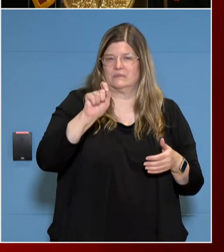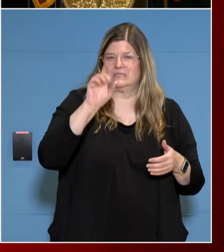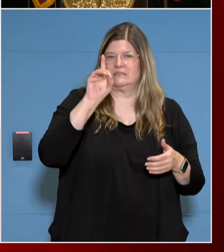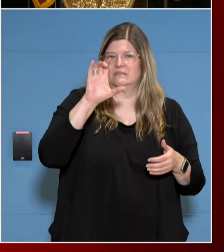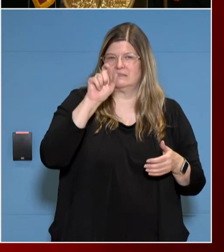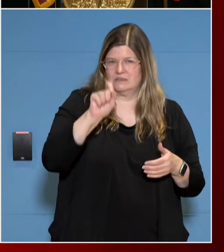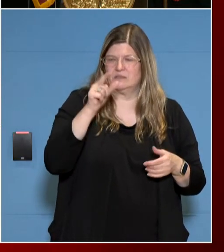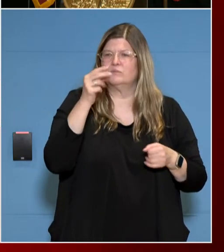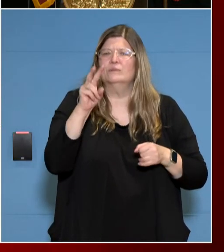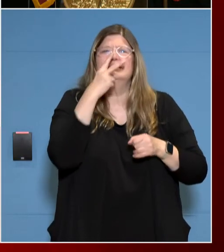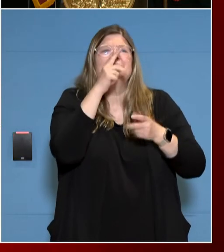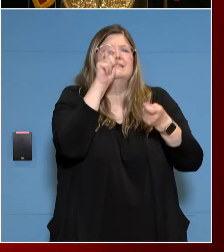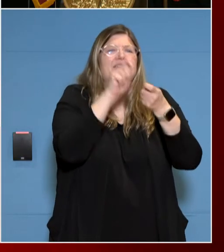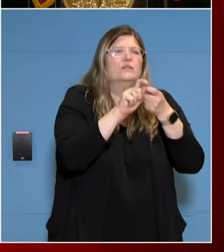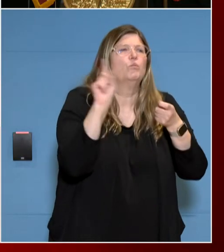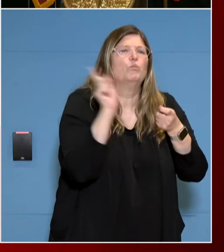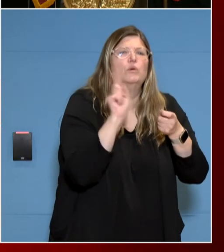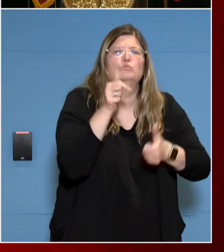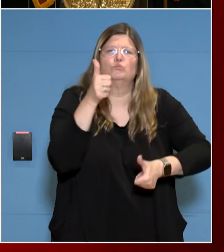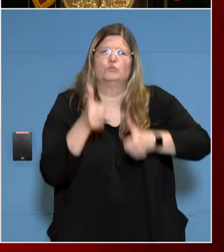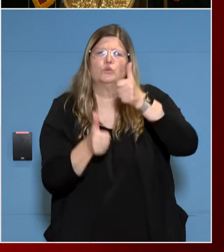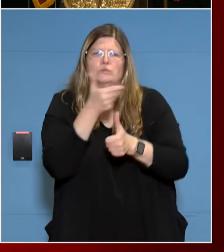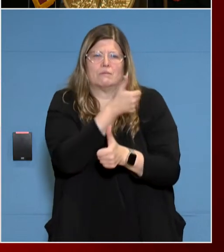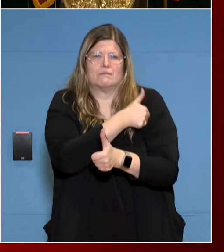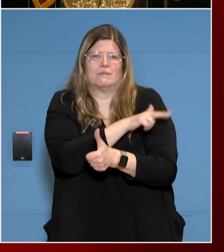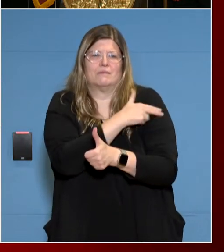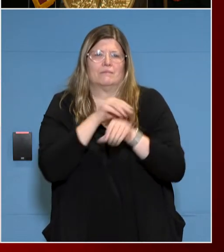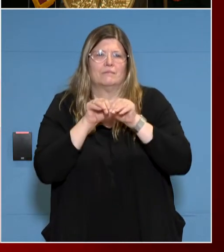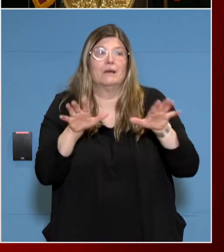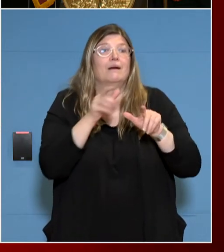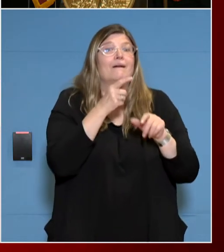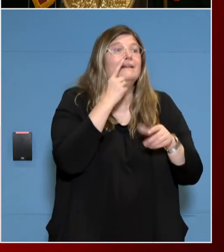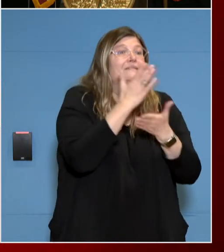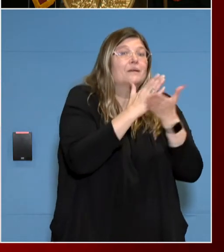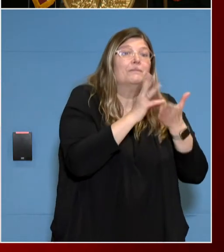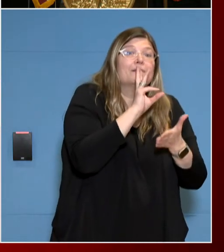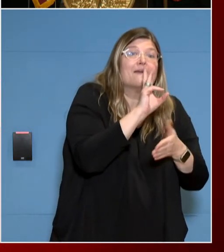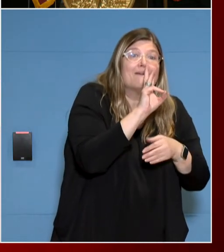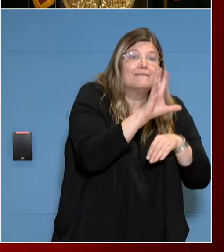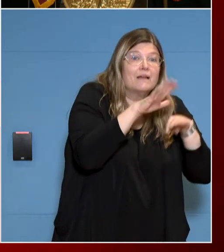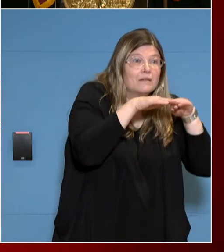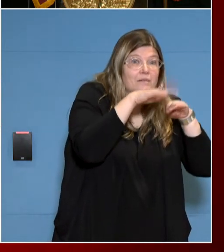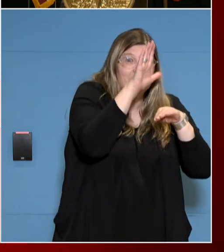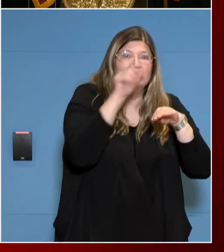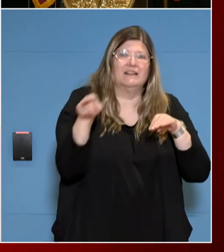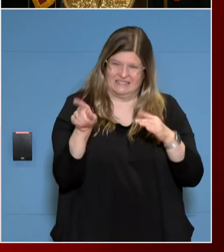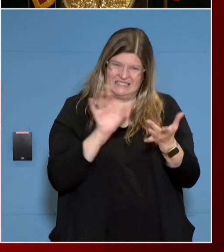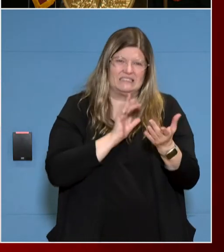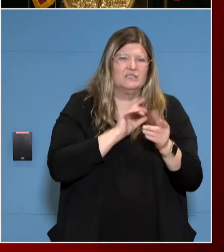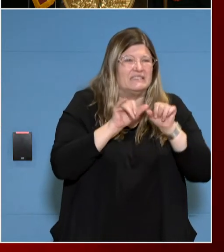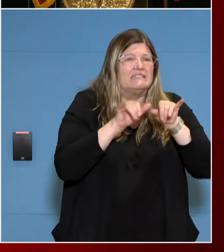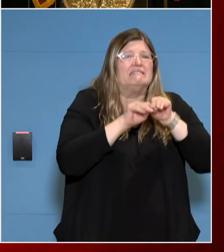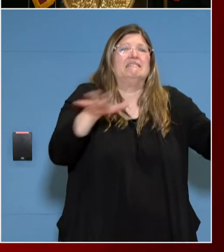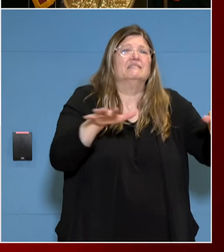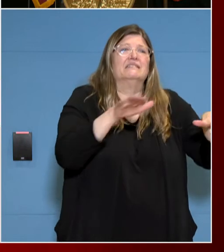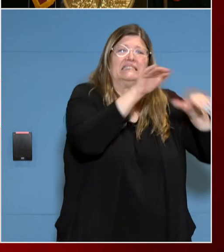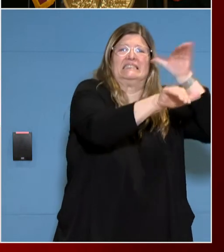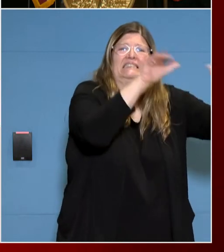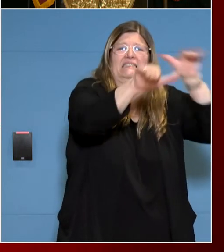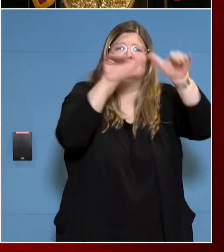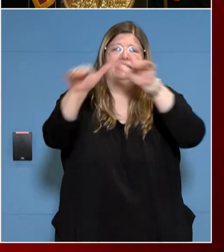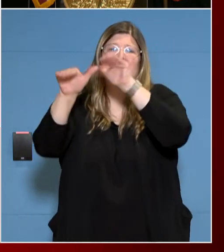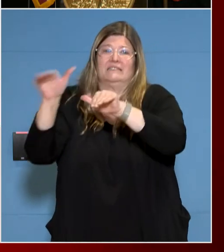are 65 and older and make sure that they are know that they are eligible to get the